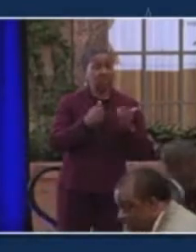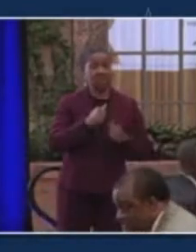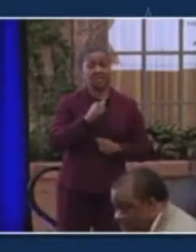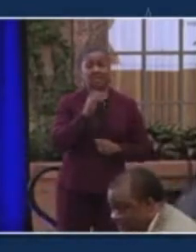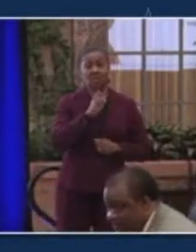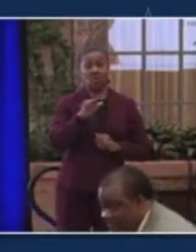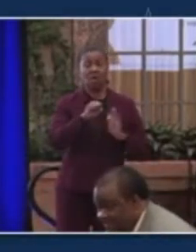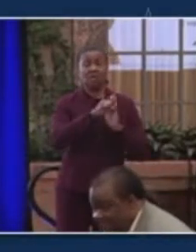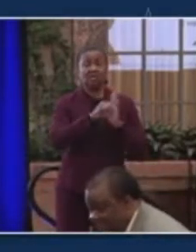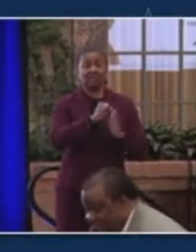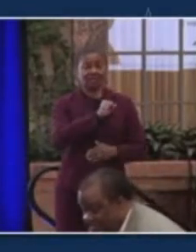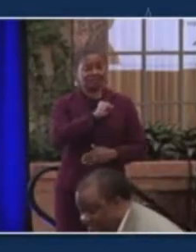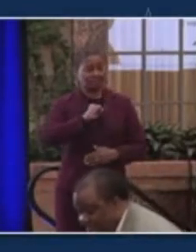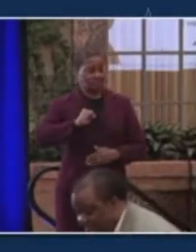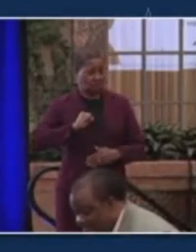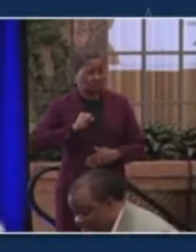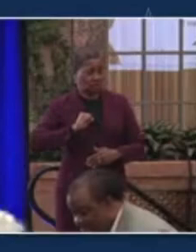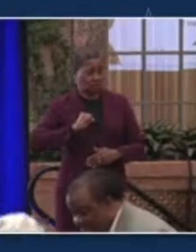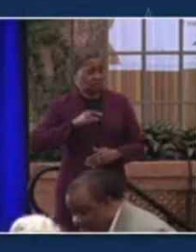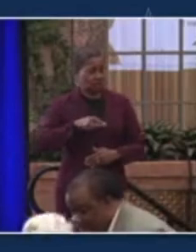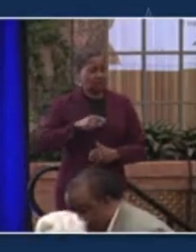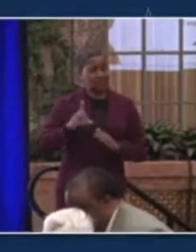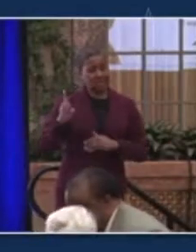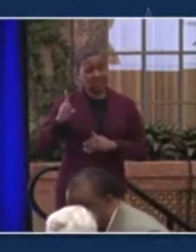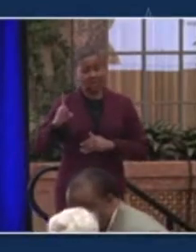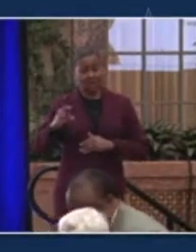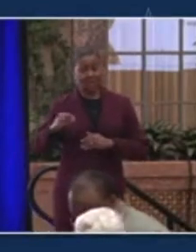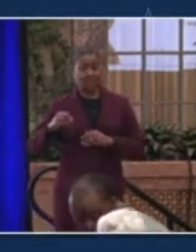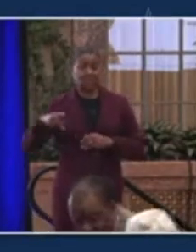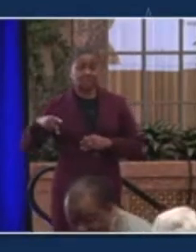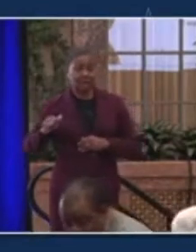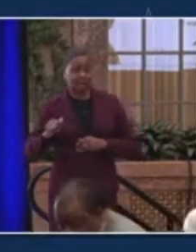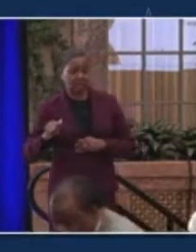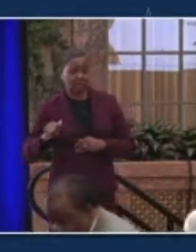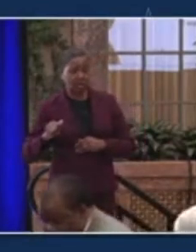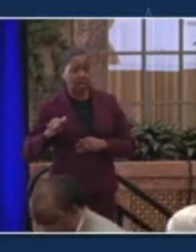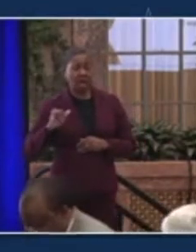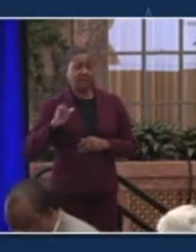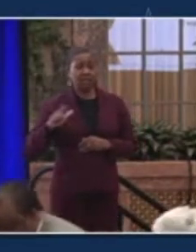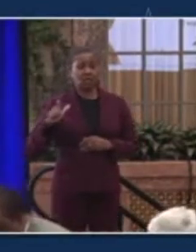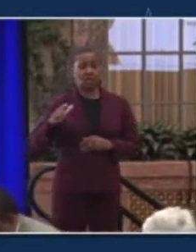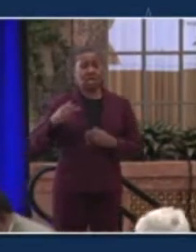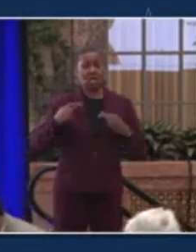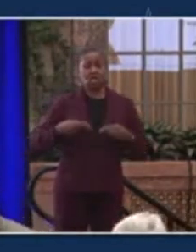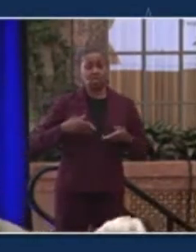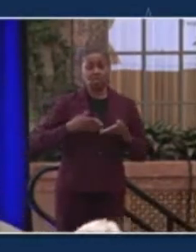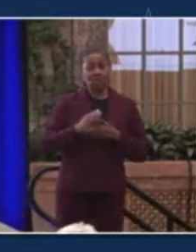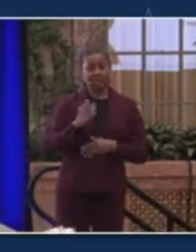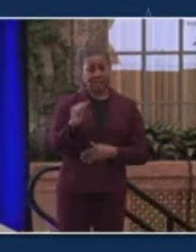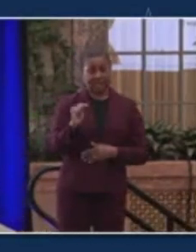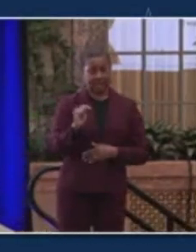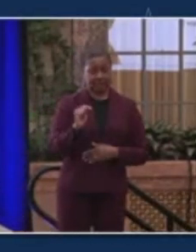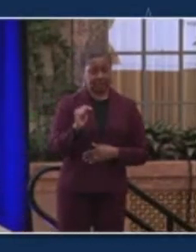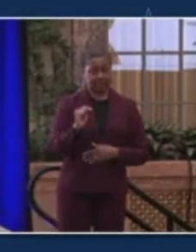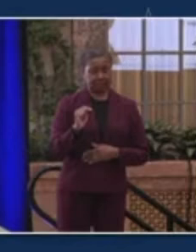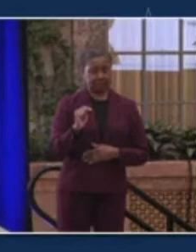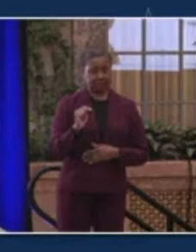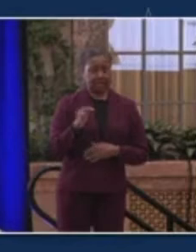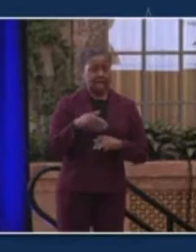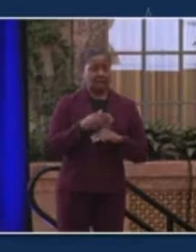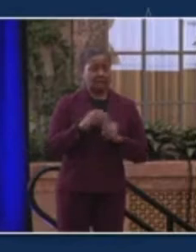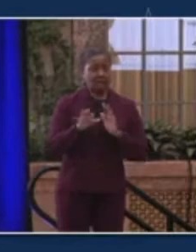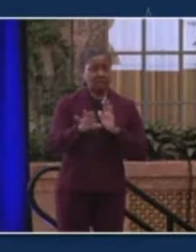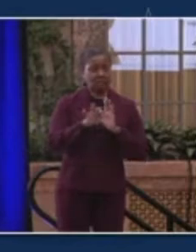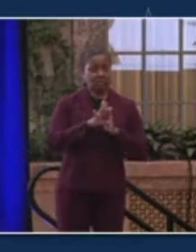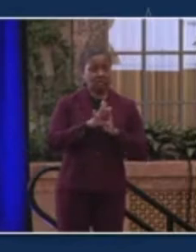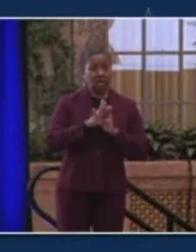Illinois state senator and when he was a Democratic sponsor of the Illinois Human Rights Act. After I was